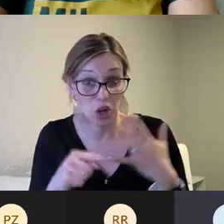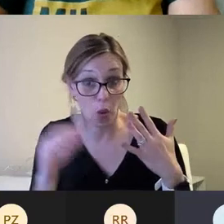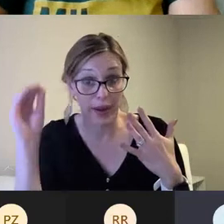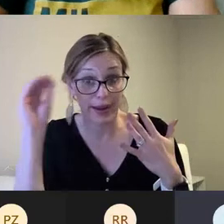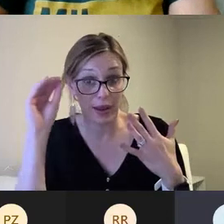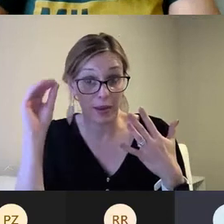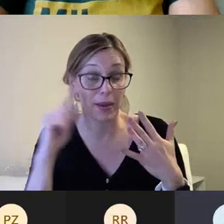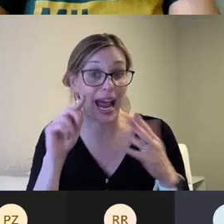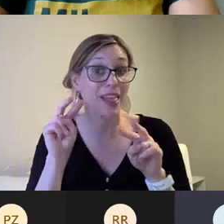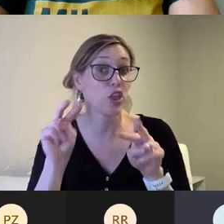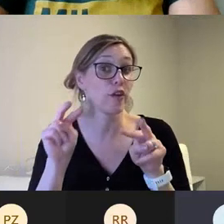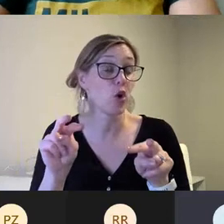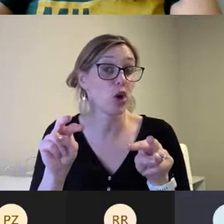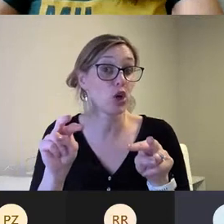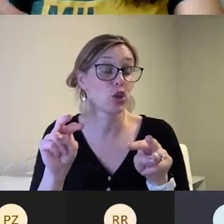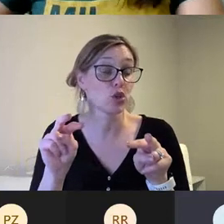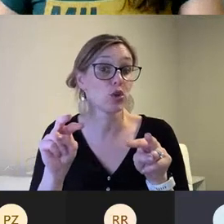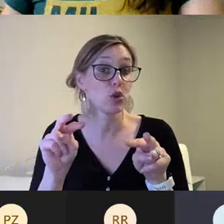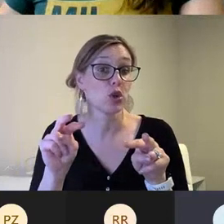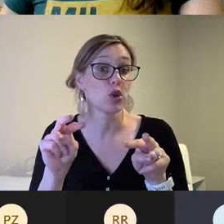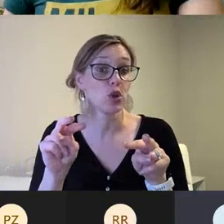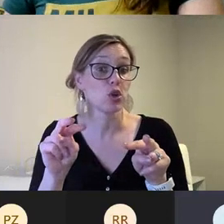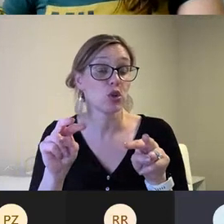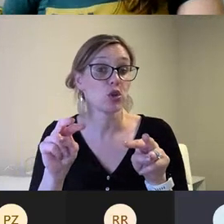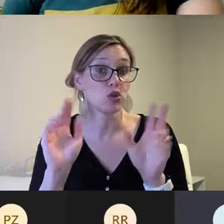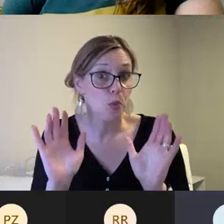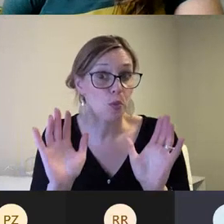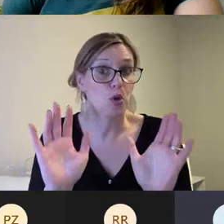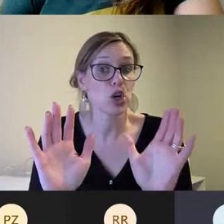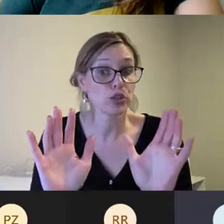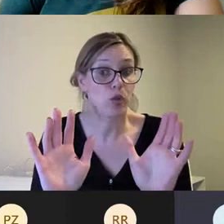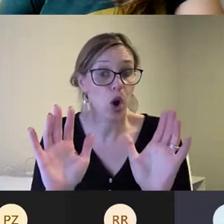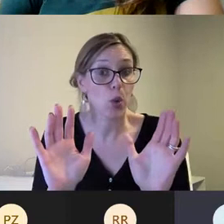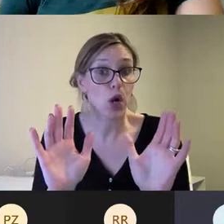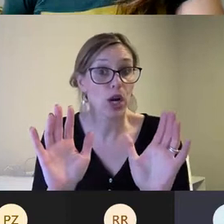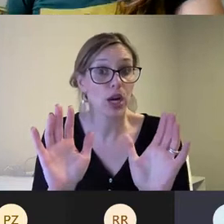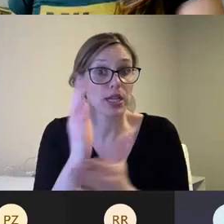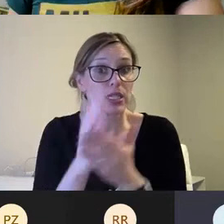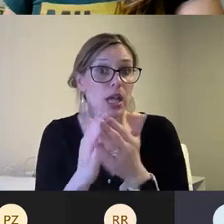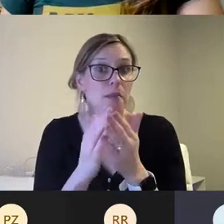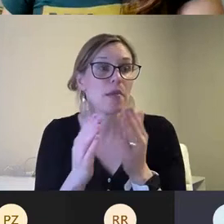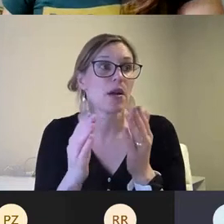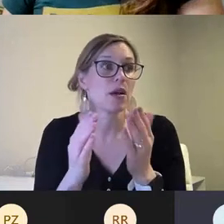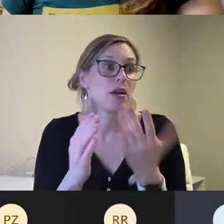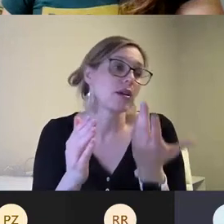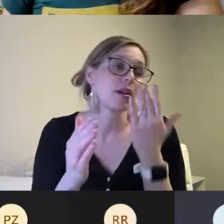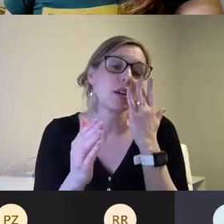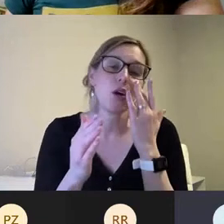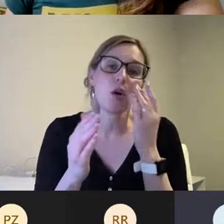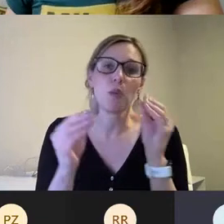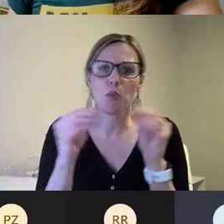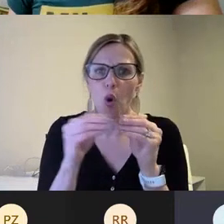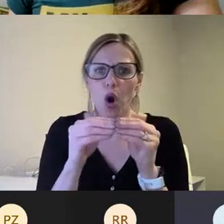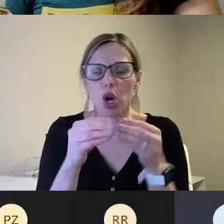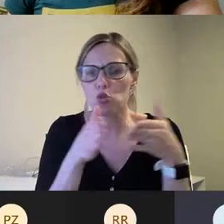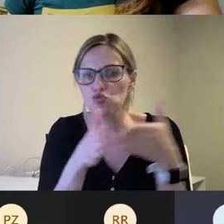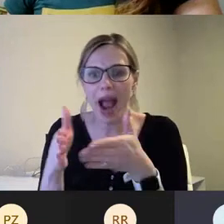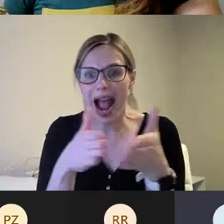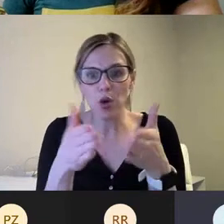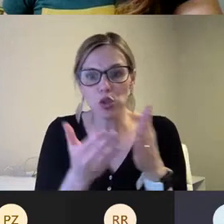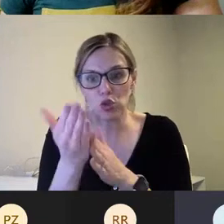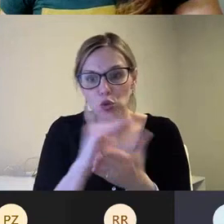to coming to essentially pushing forward some kind of north-south route through downtown,